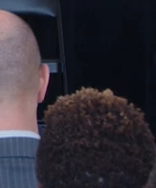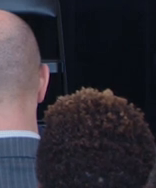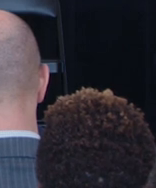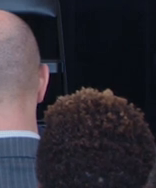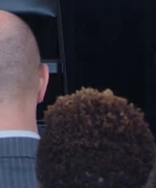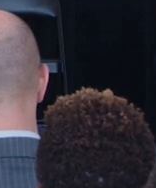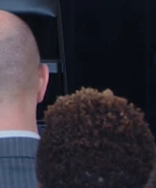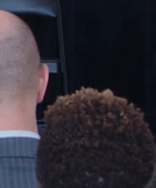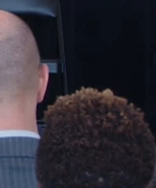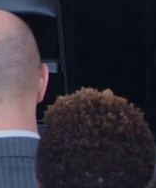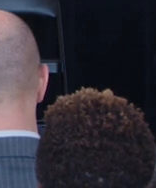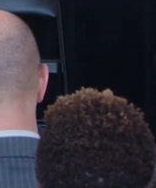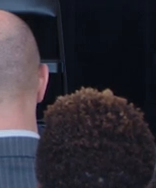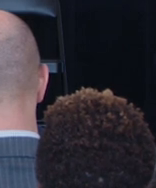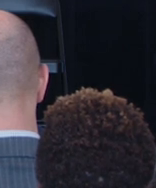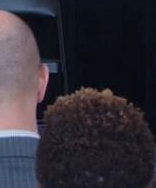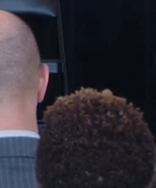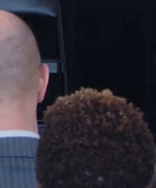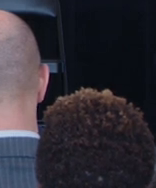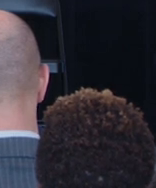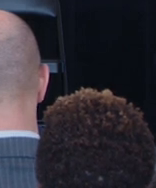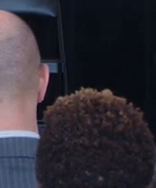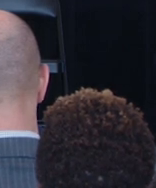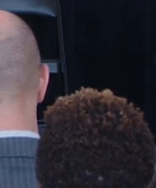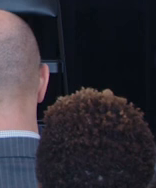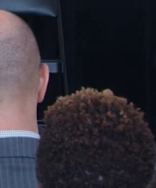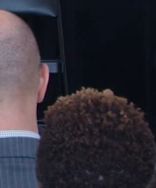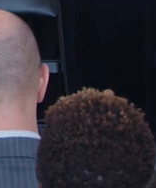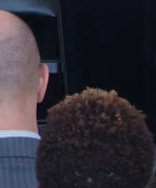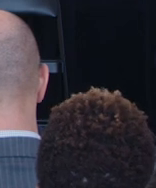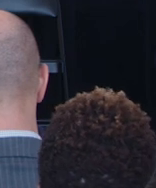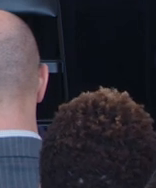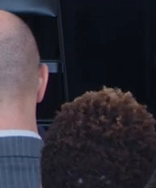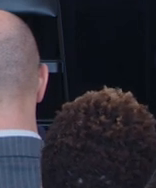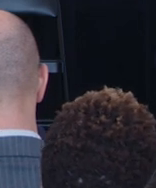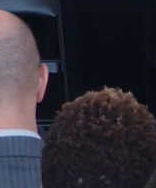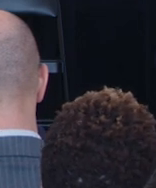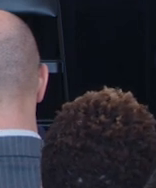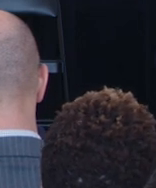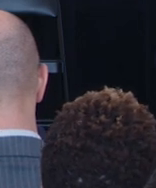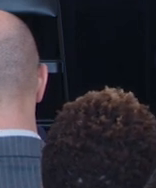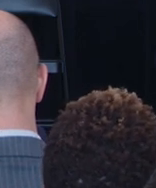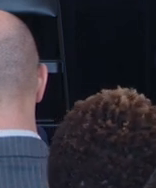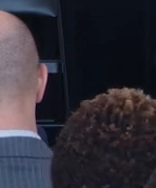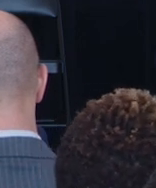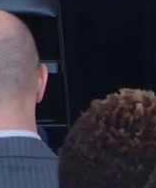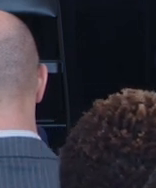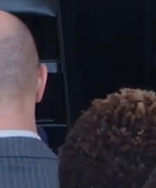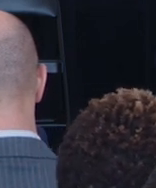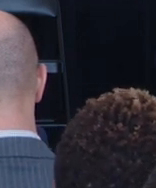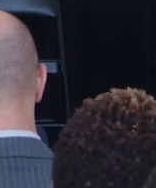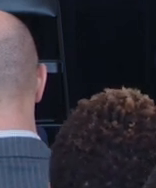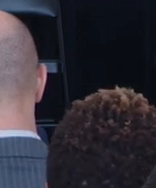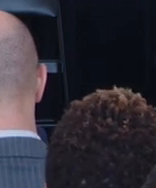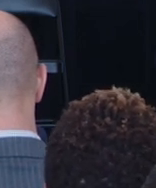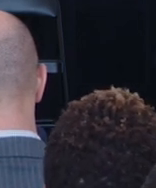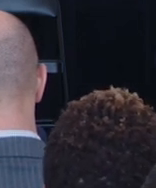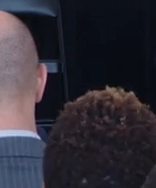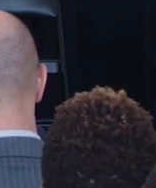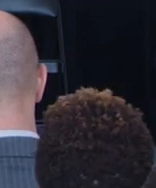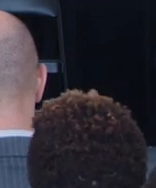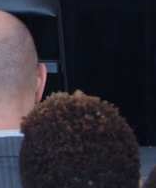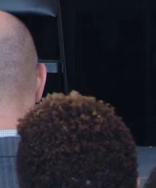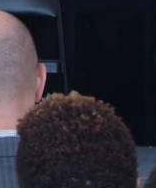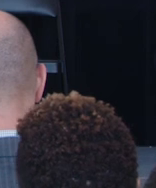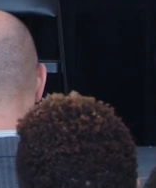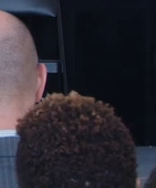Hurricane Katrina to be more efficient and responsive. He claims his greatest successes, however, earned few